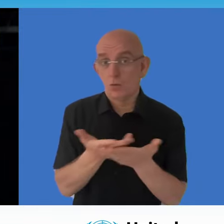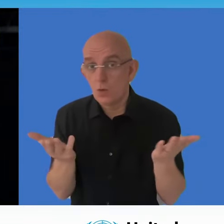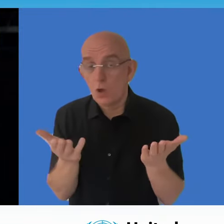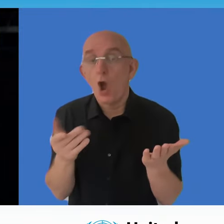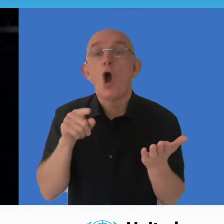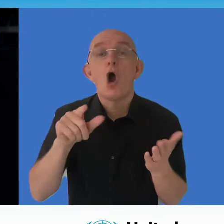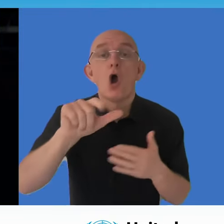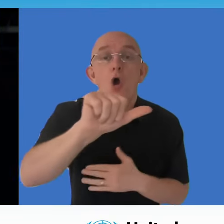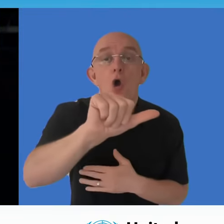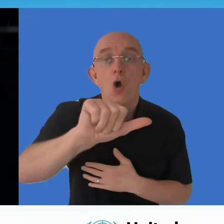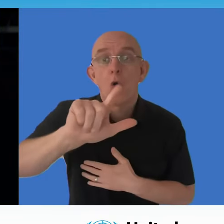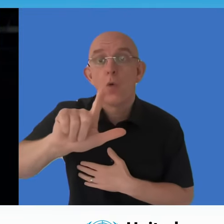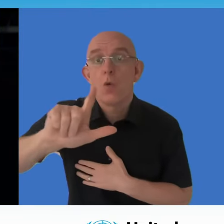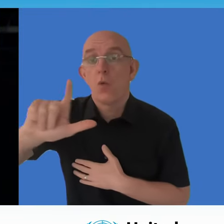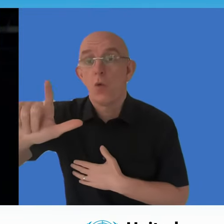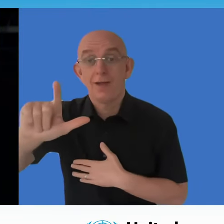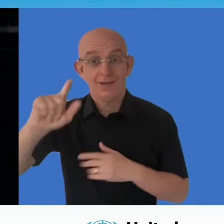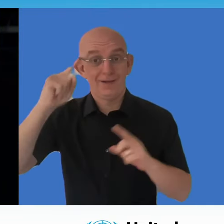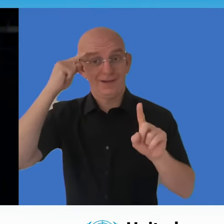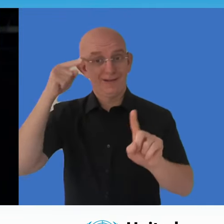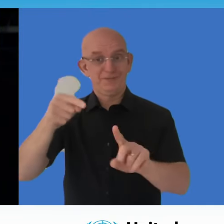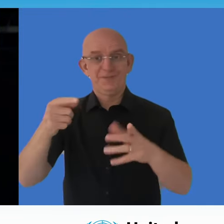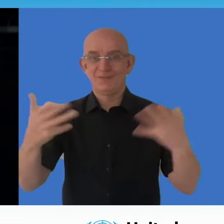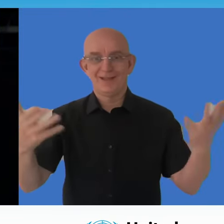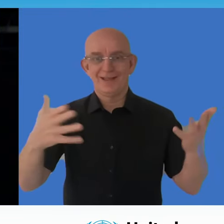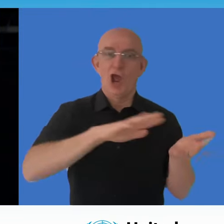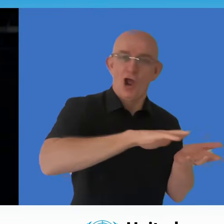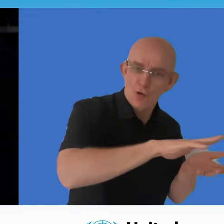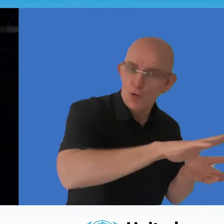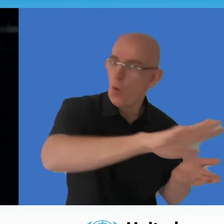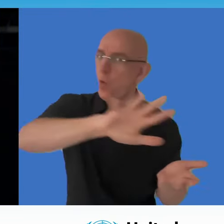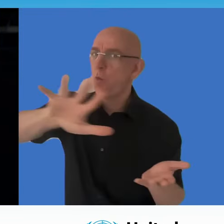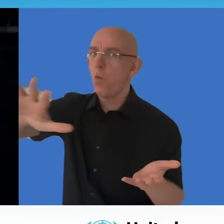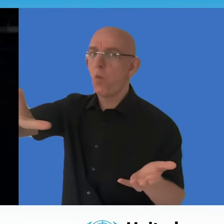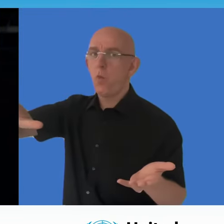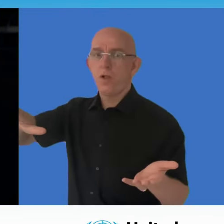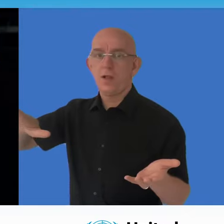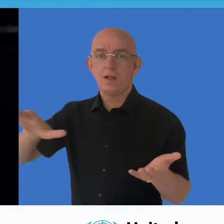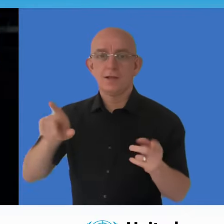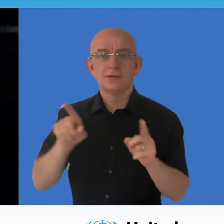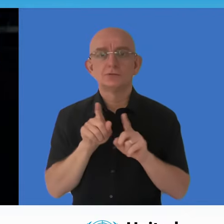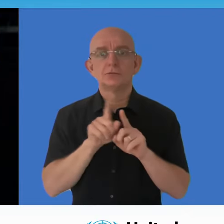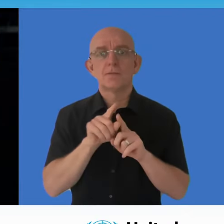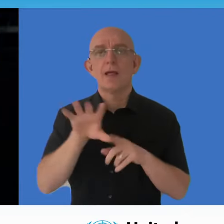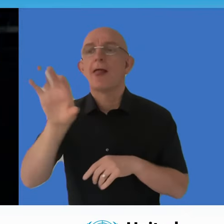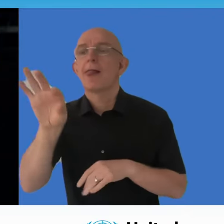already living with the consequences of our action